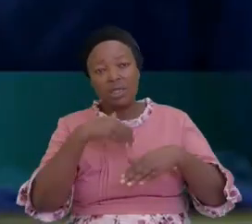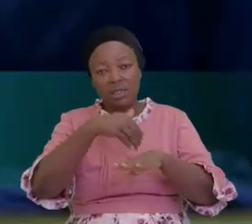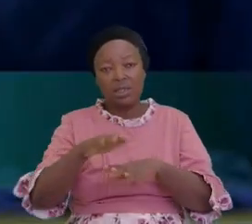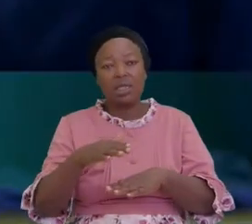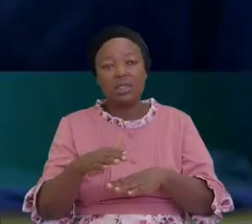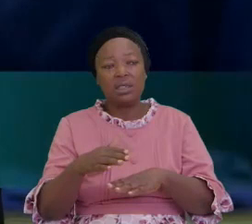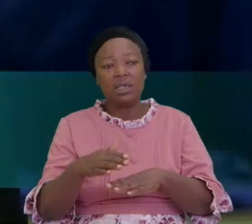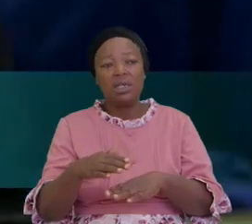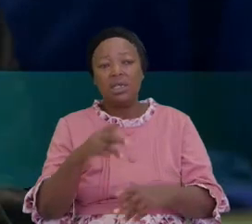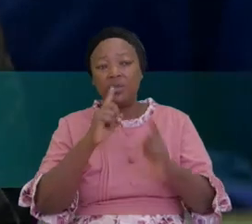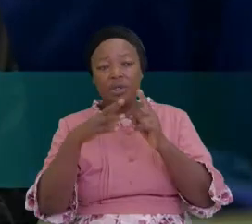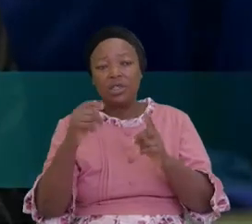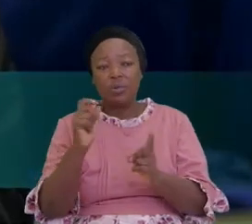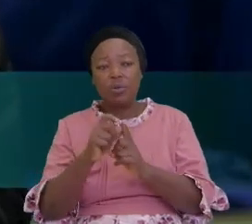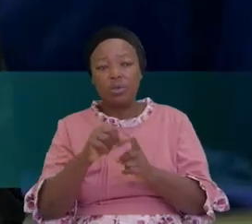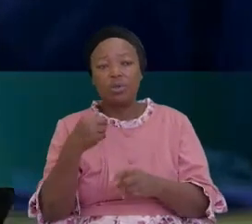of God.